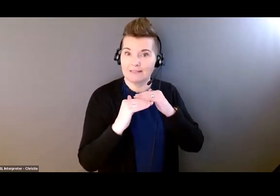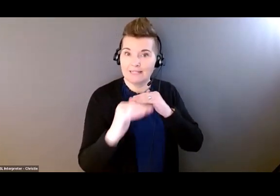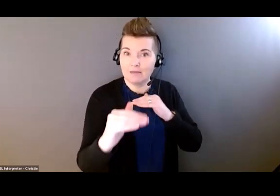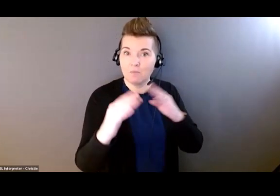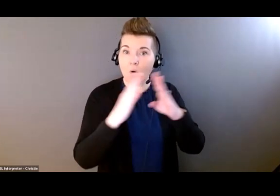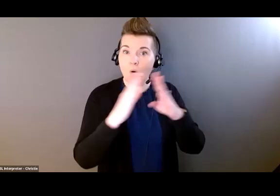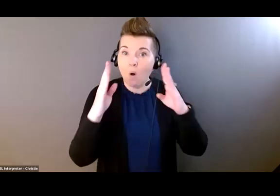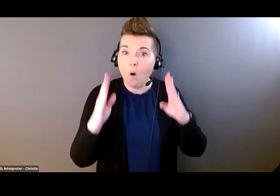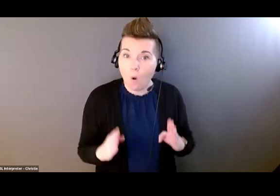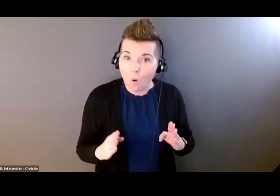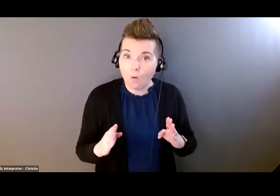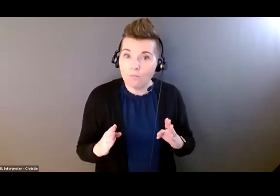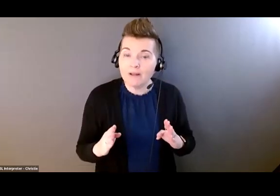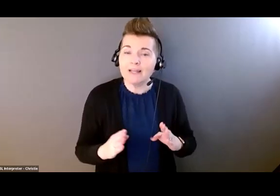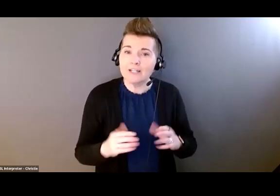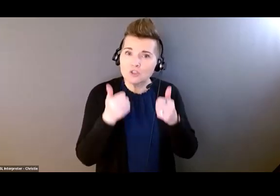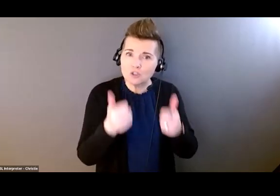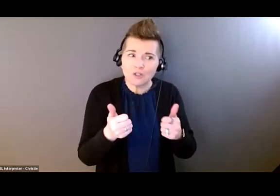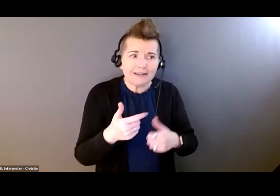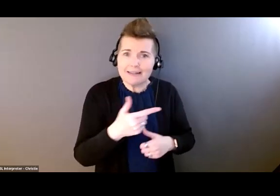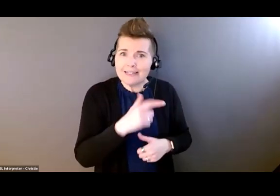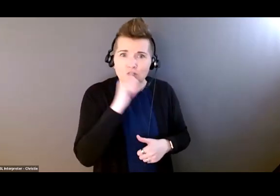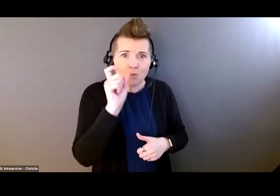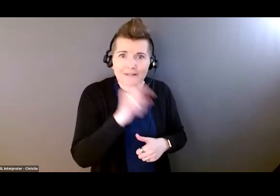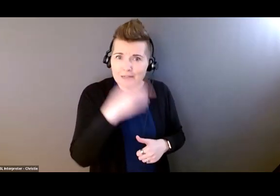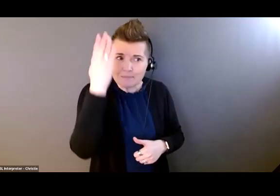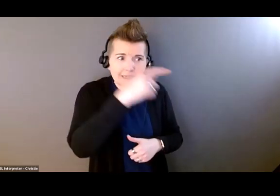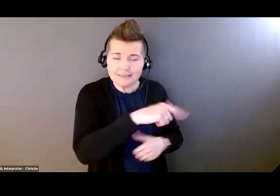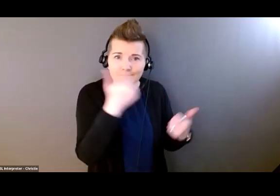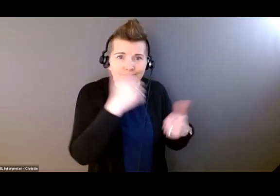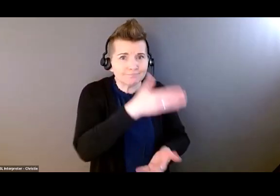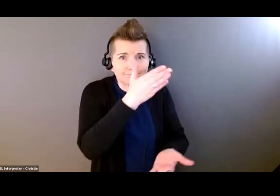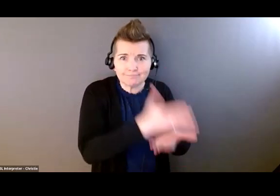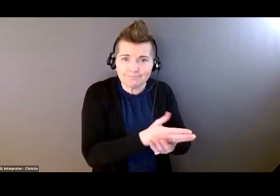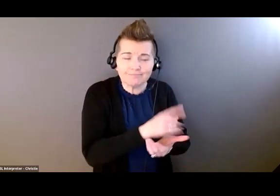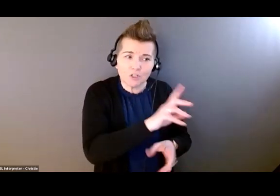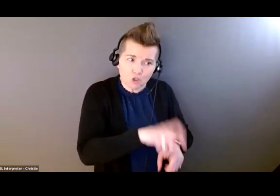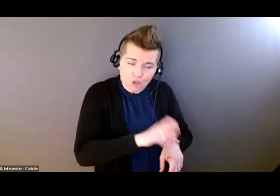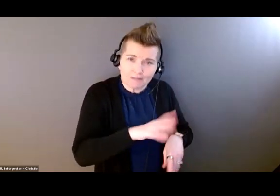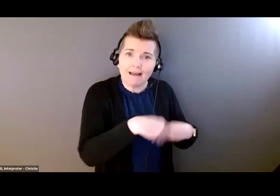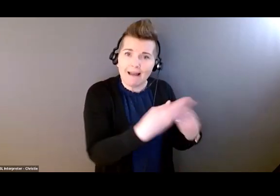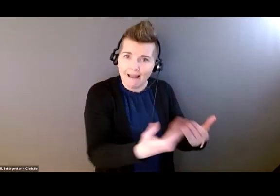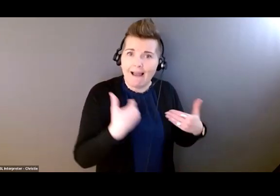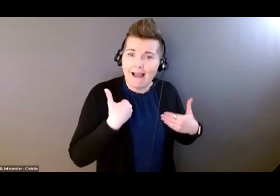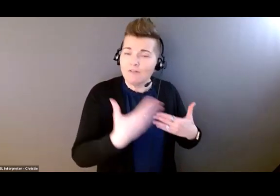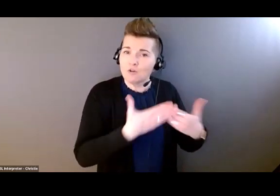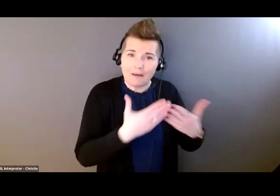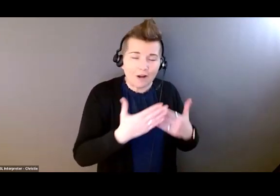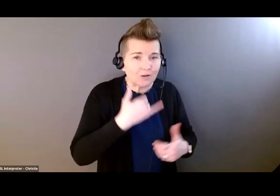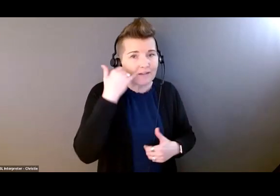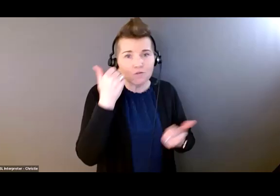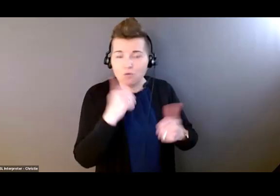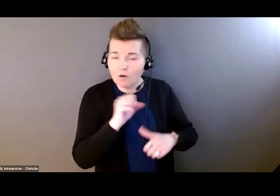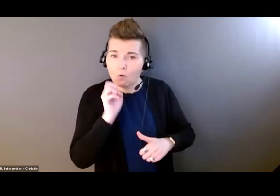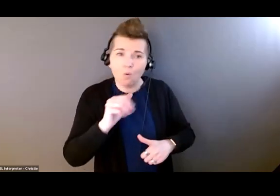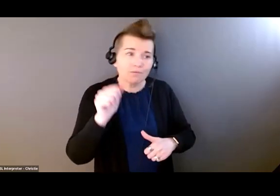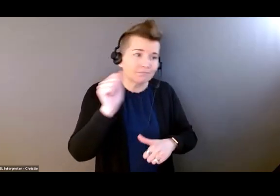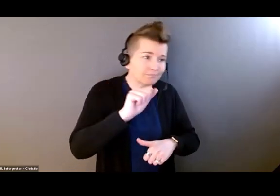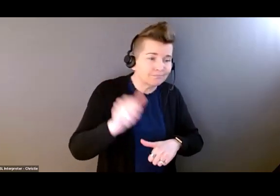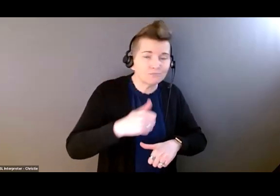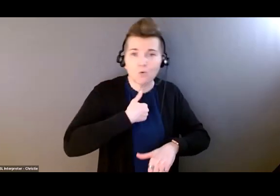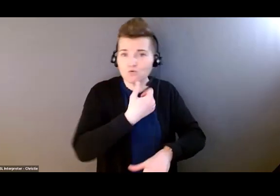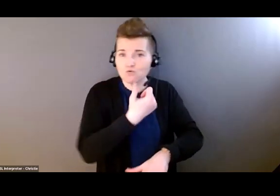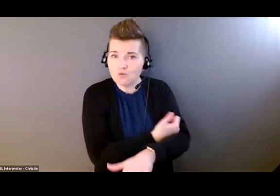3 shifts. So housing, a stable home is a foundation, not a reward for sobriety. Accepting people as they